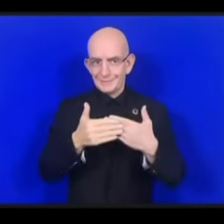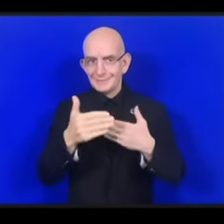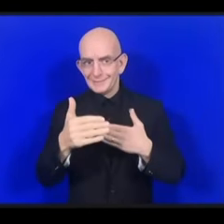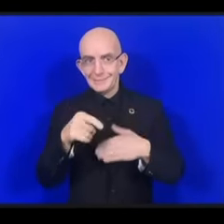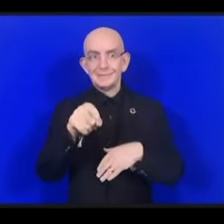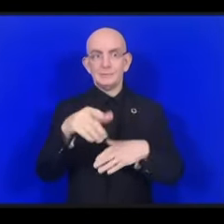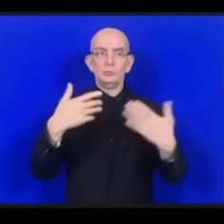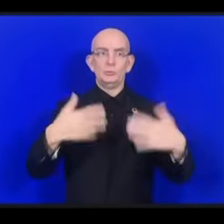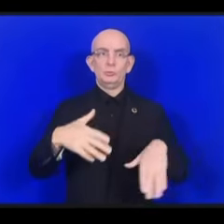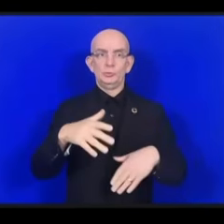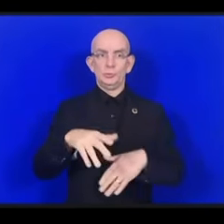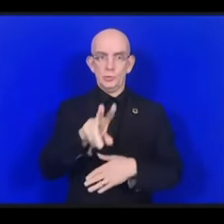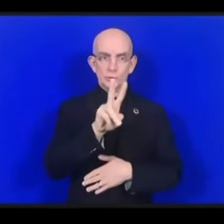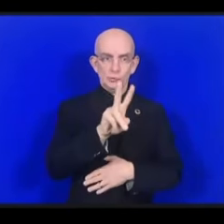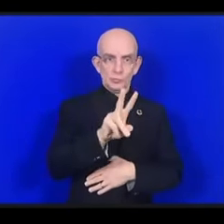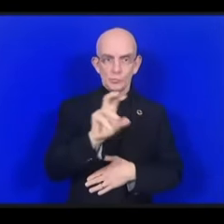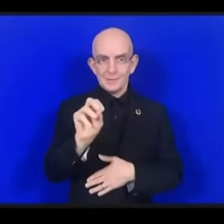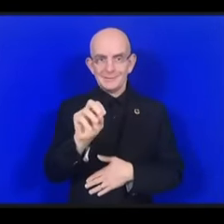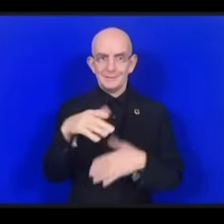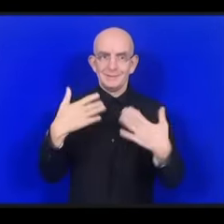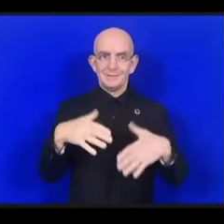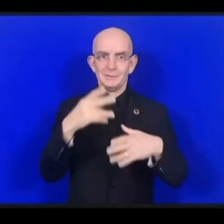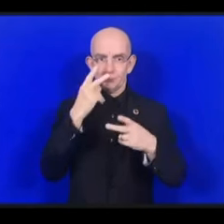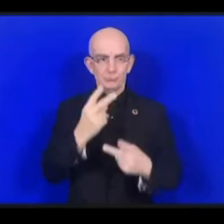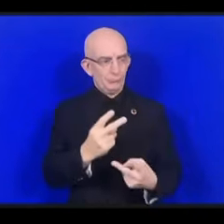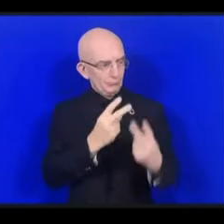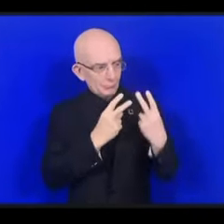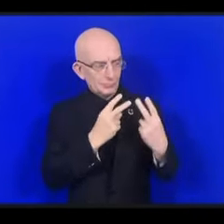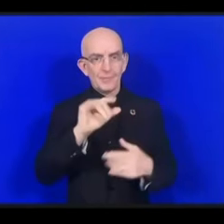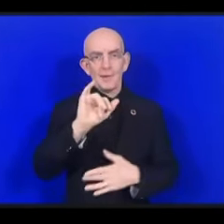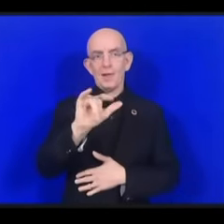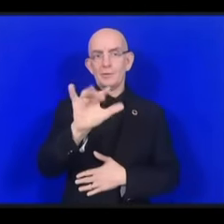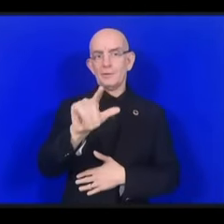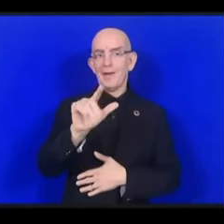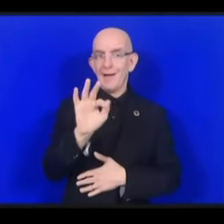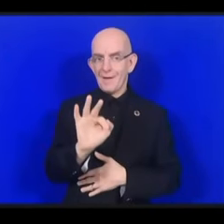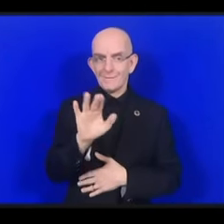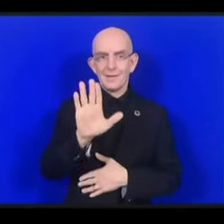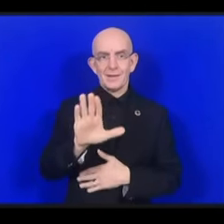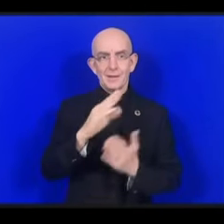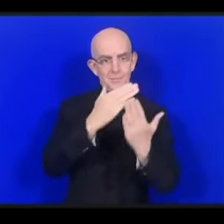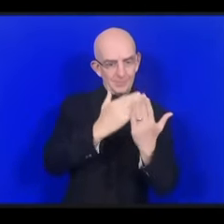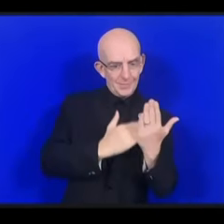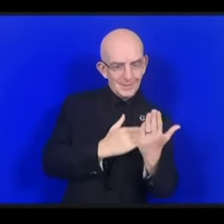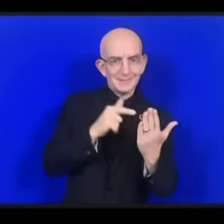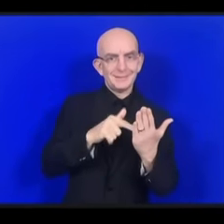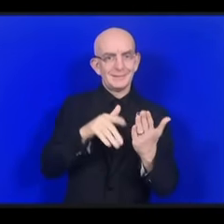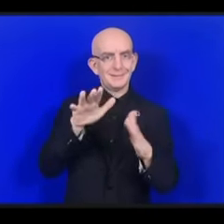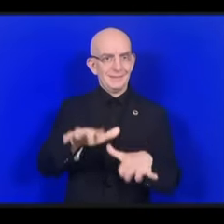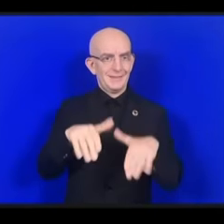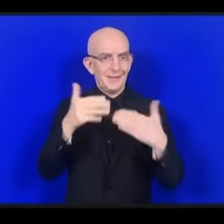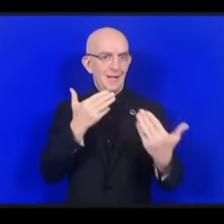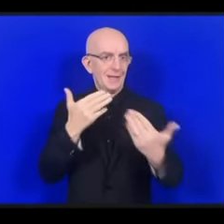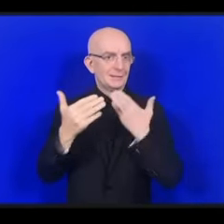Nations. Let me remind you the three questions I put before you at the